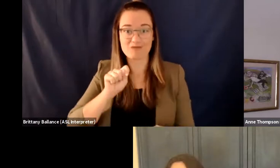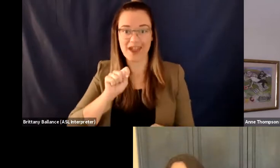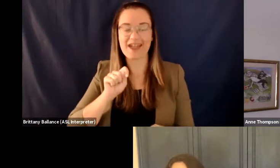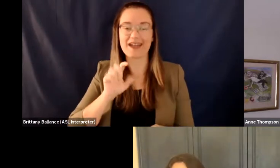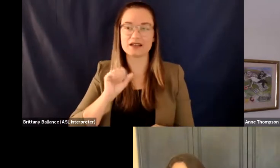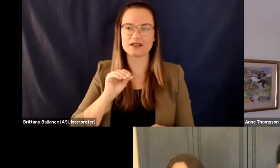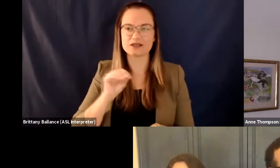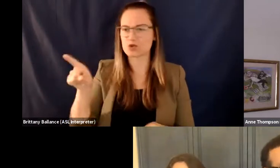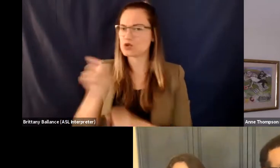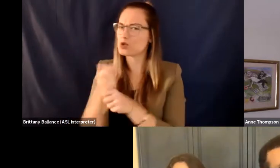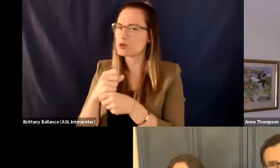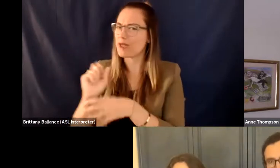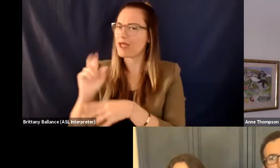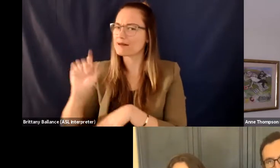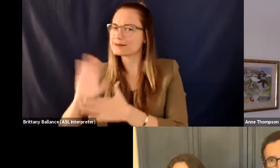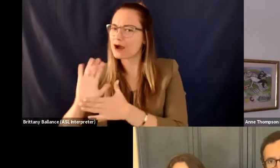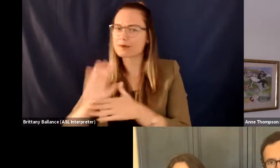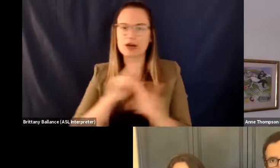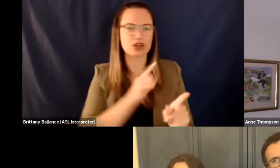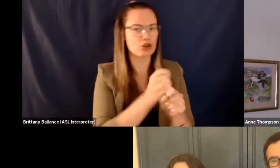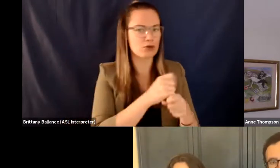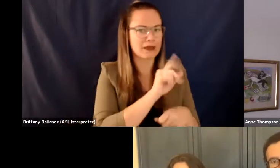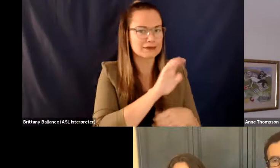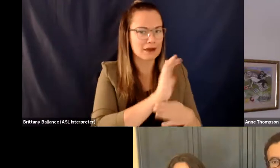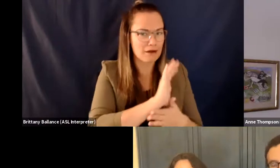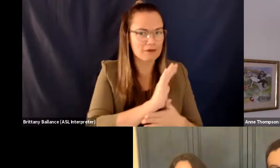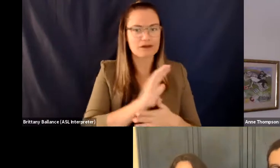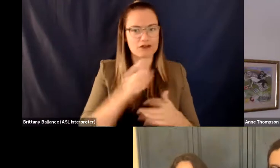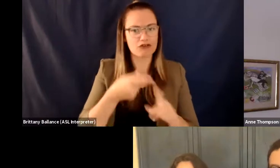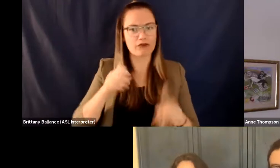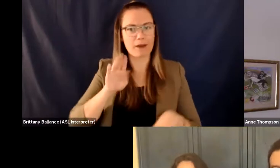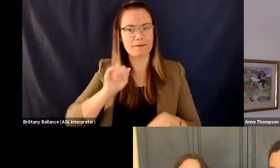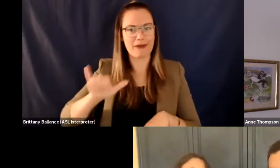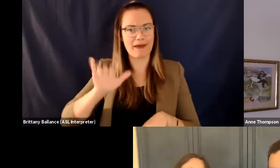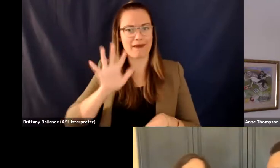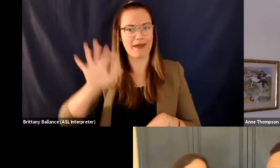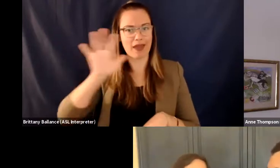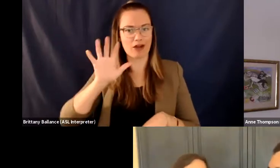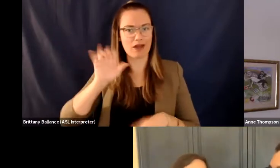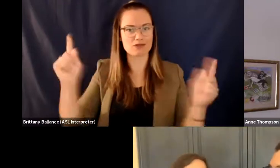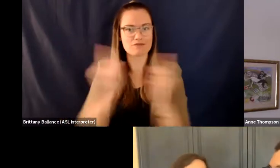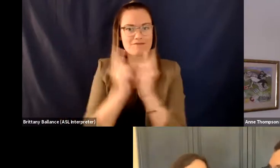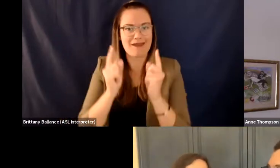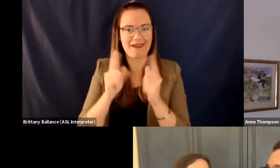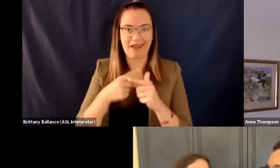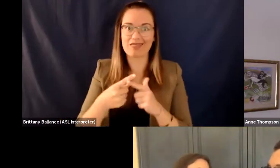said, you make documentary. You're both from the Bay Area. You guys should meet each other. And the rest is history.